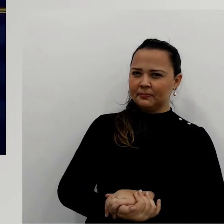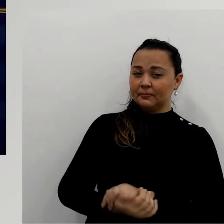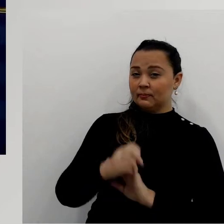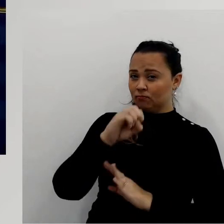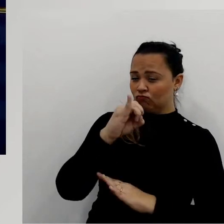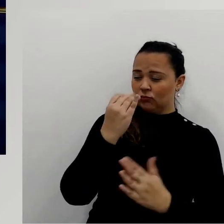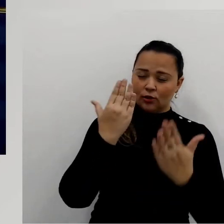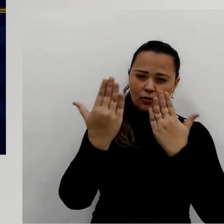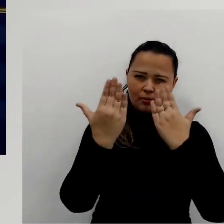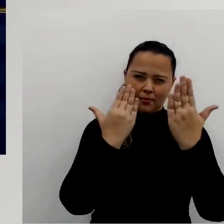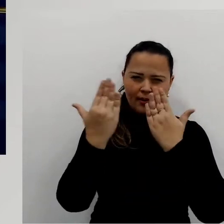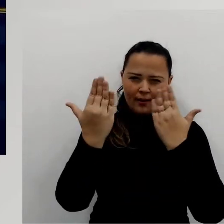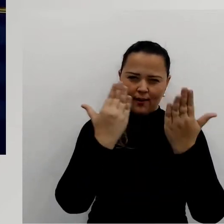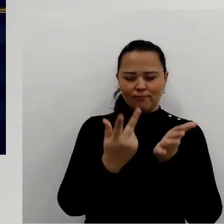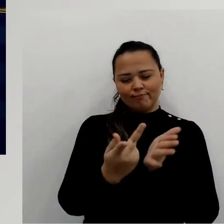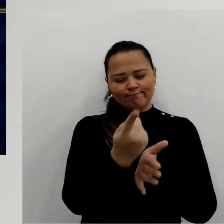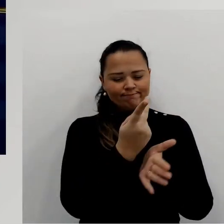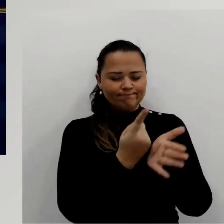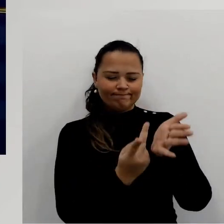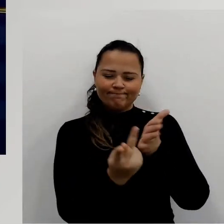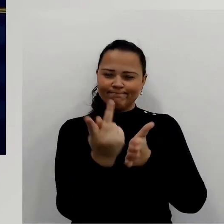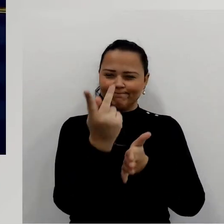when compared with the offset printing